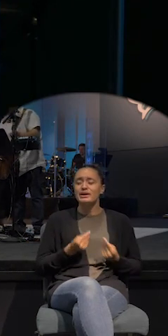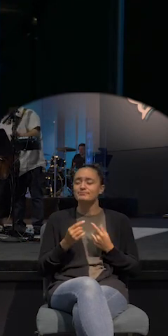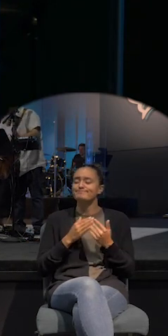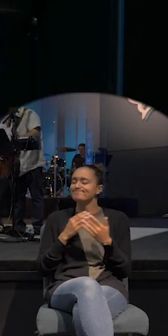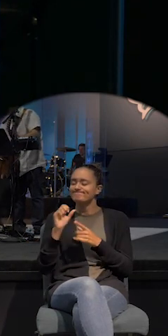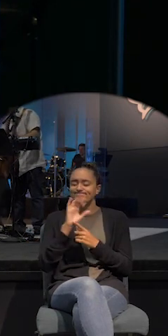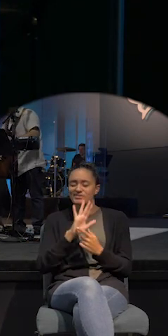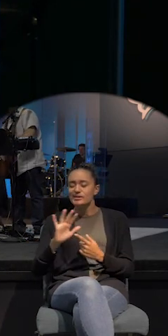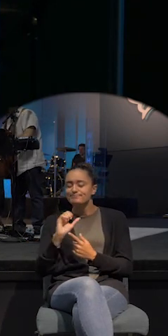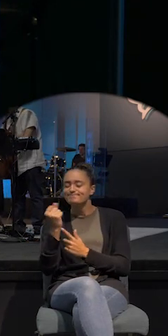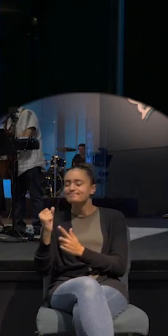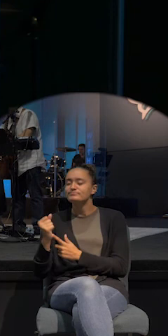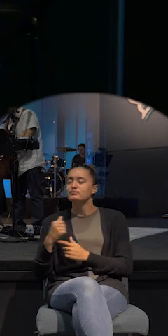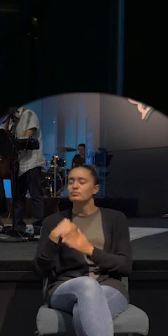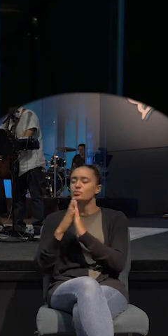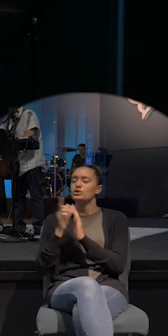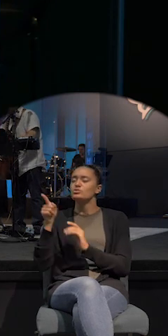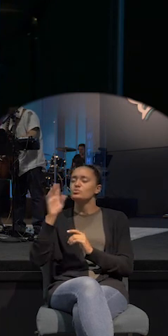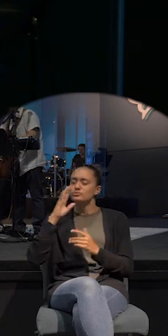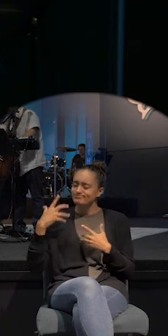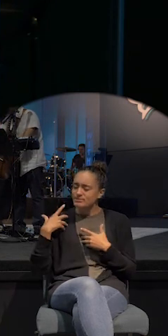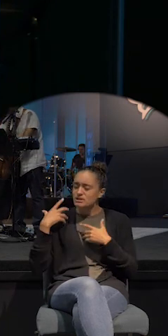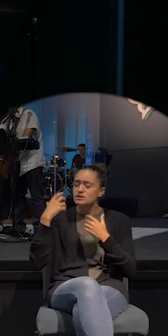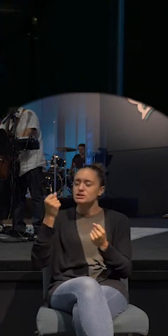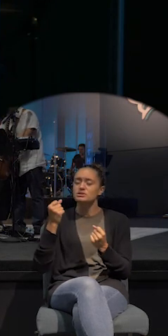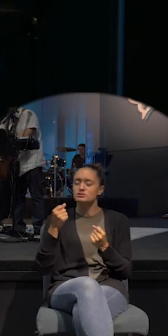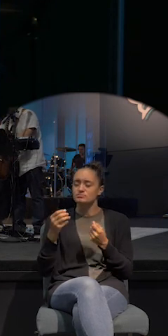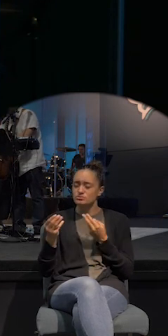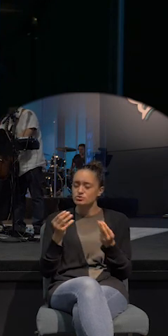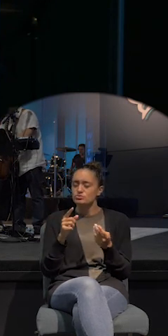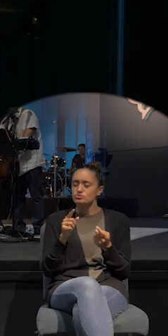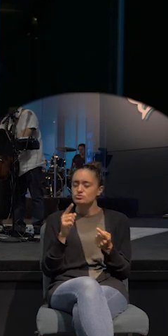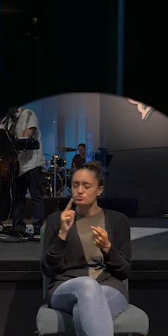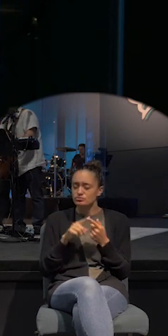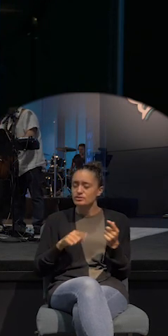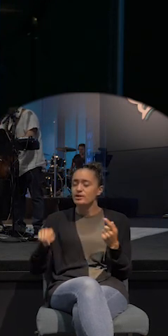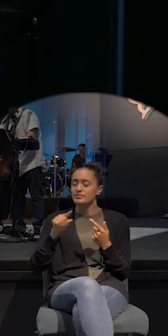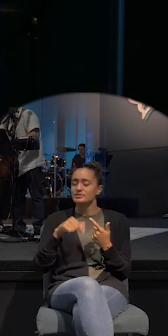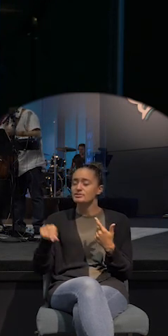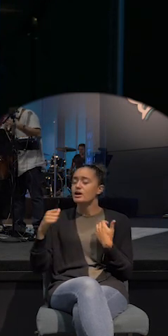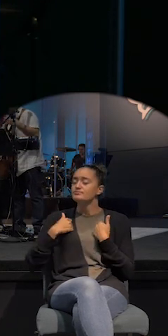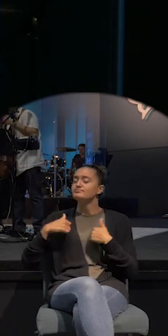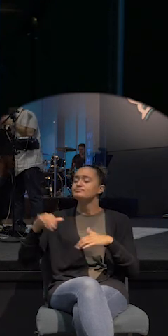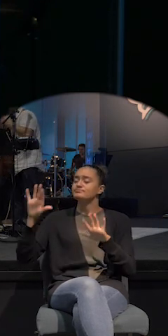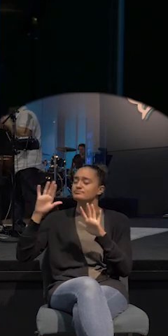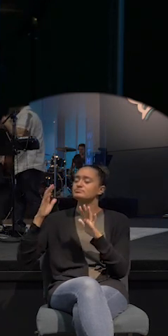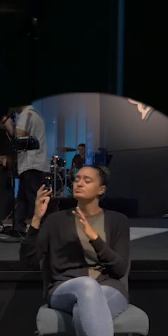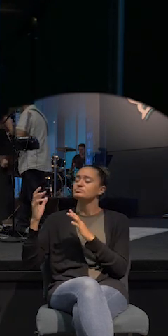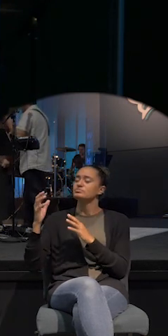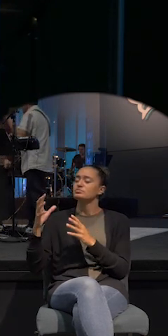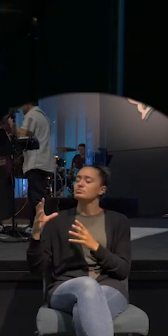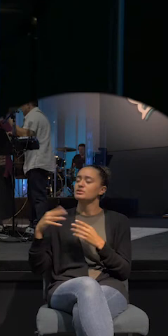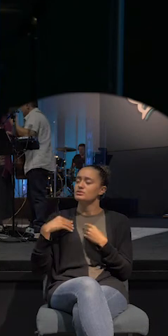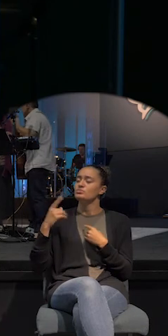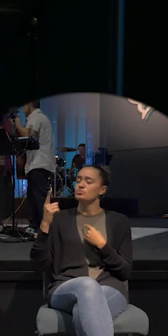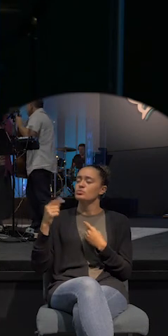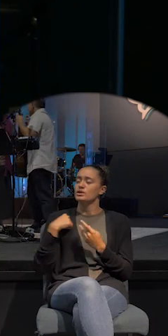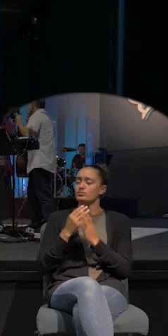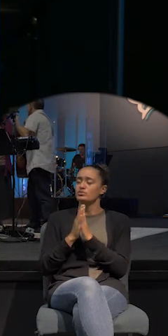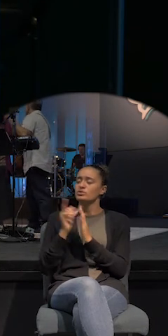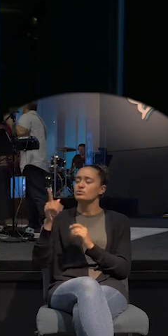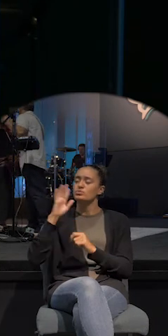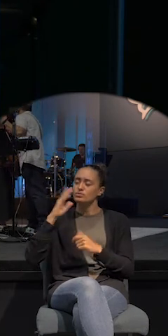pray that you would just be there, heal them, and minister to them as they stretch out their hand to you right now. I pray that you would reach down and touch